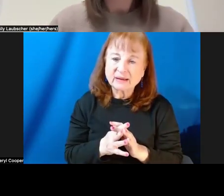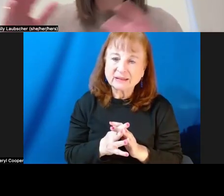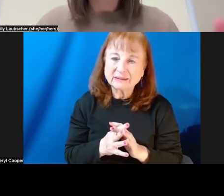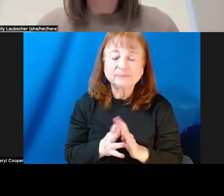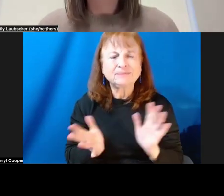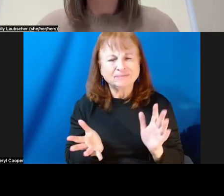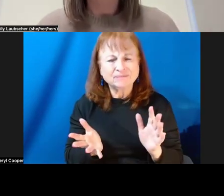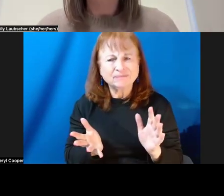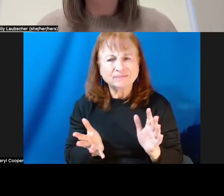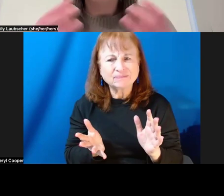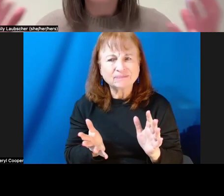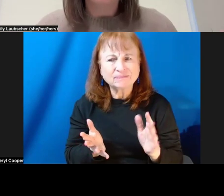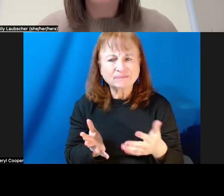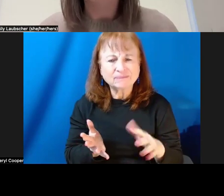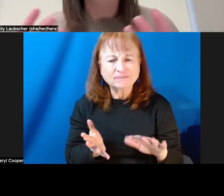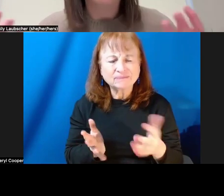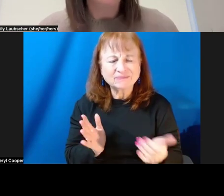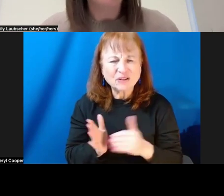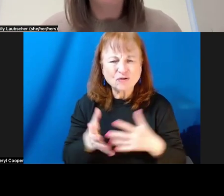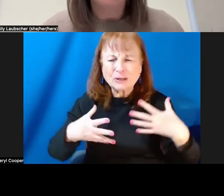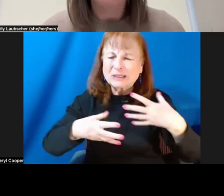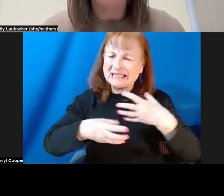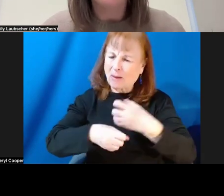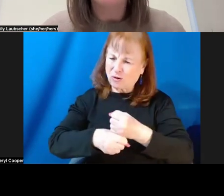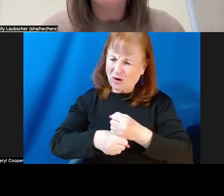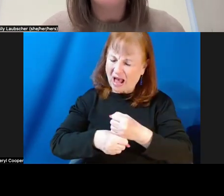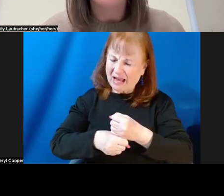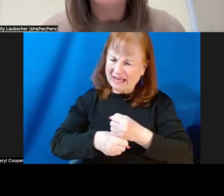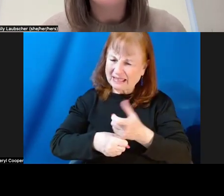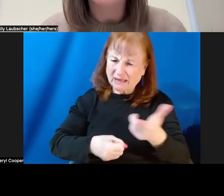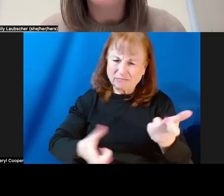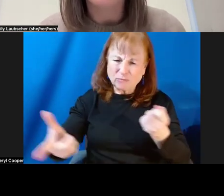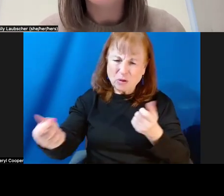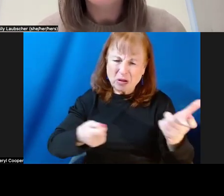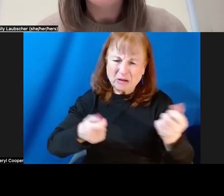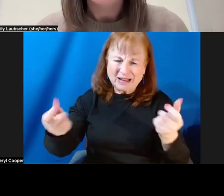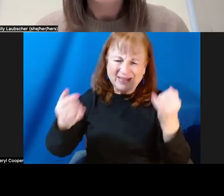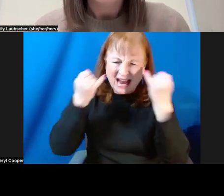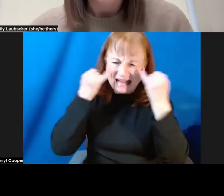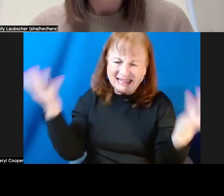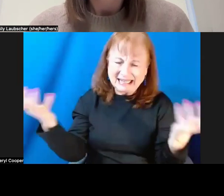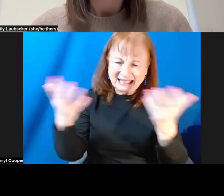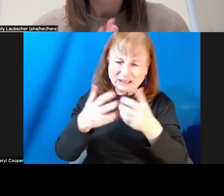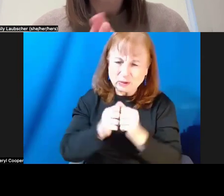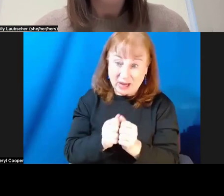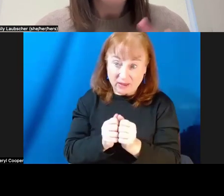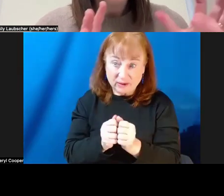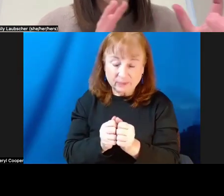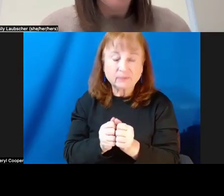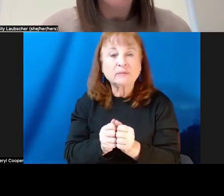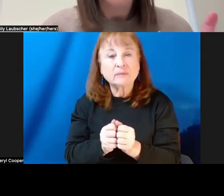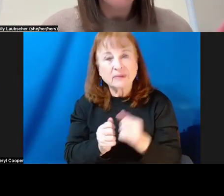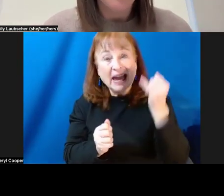to kind of just again try to summarize and kind of pull some of these ideas together. So if